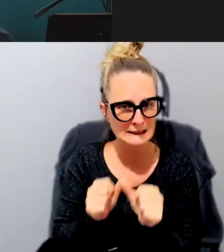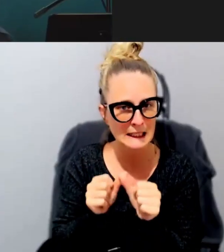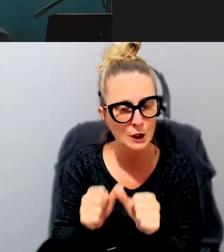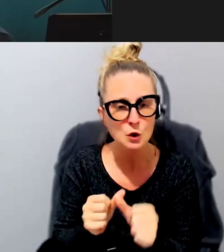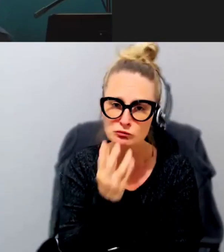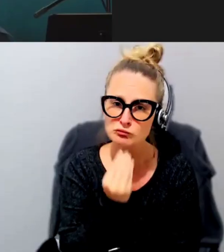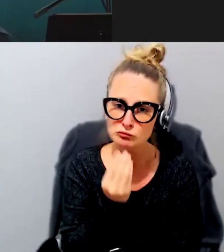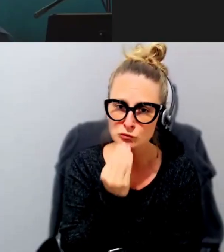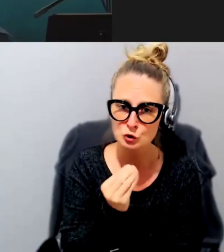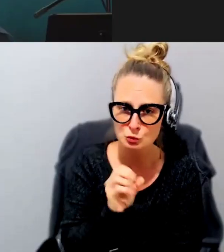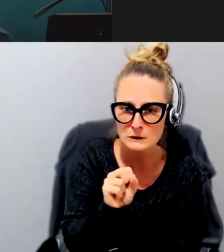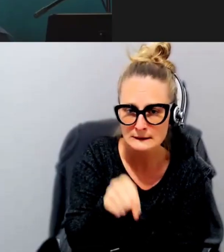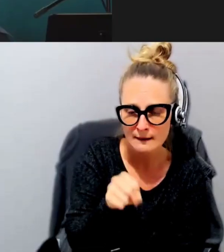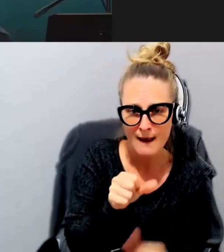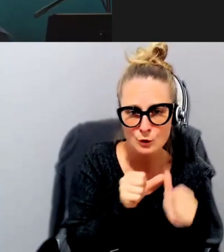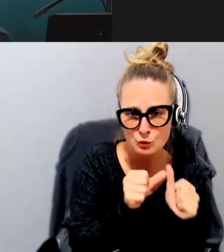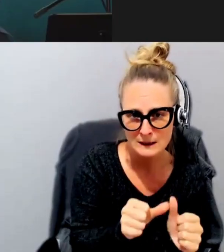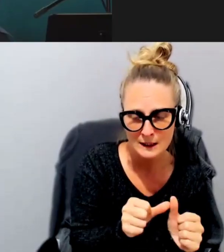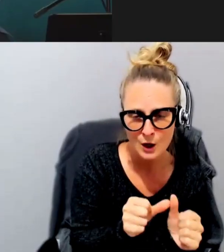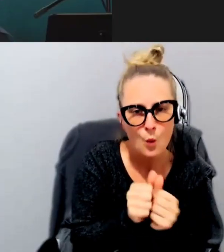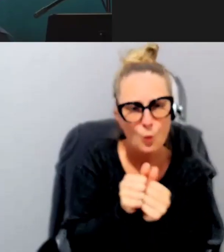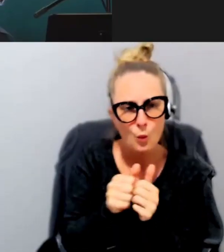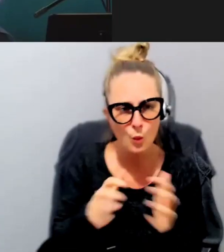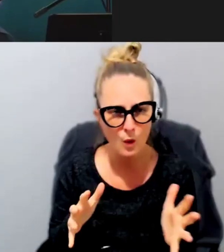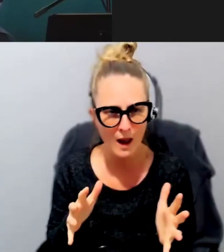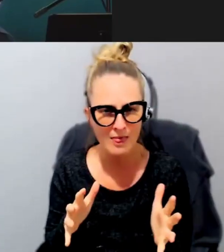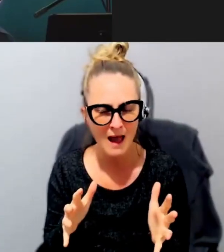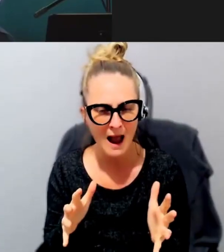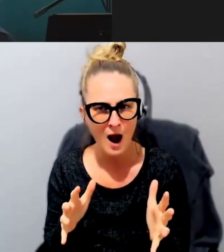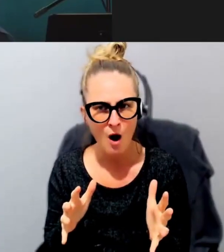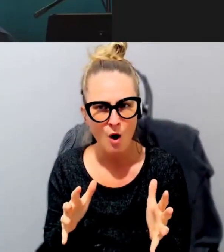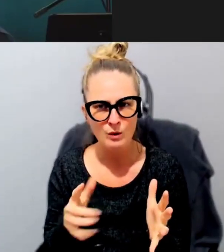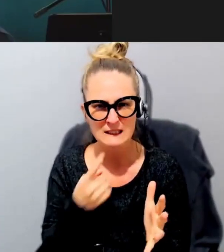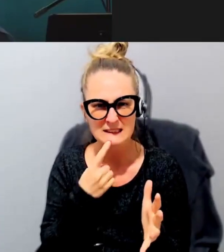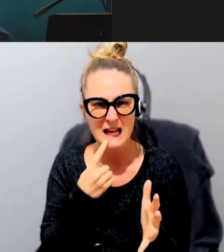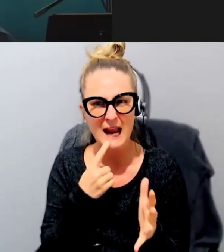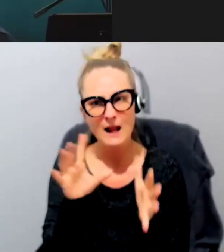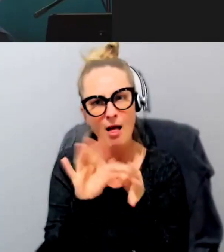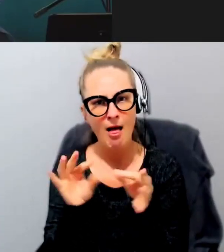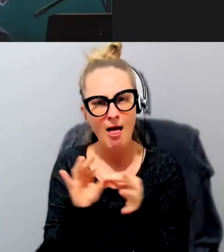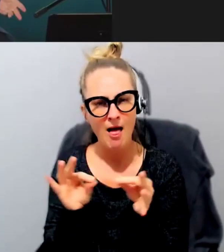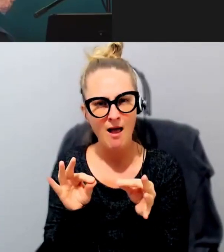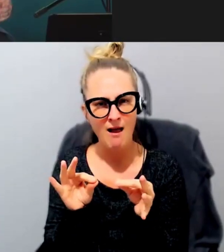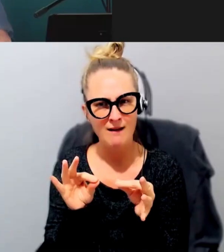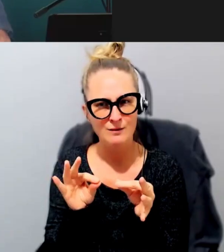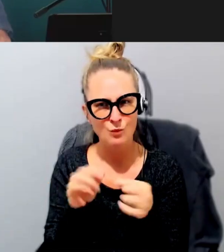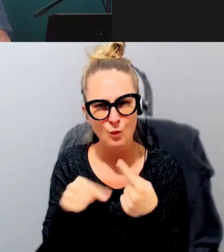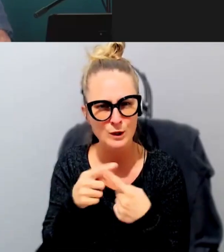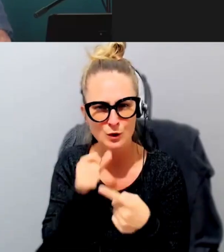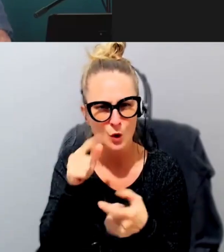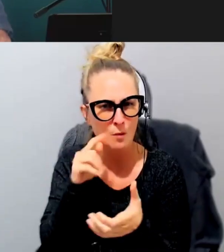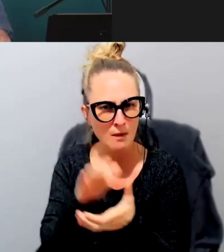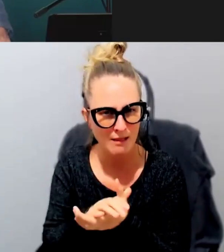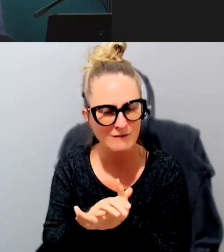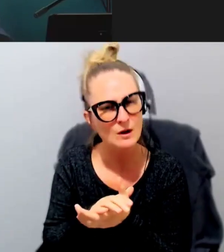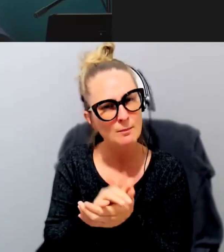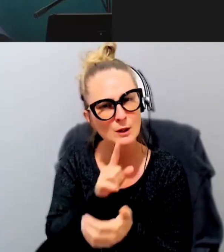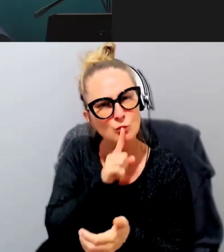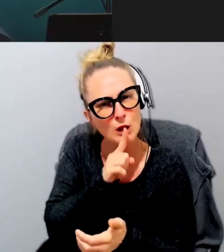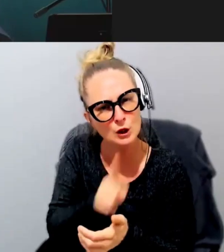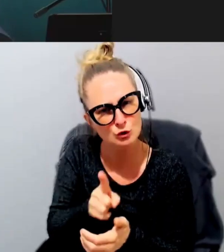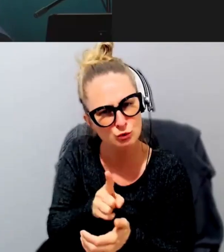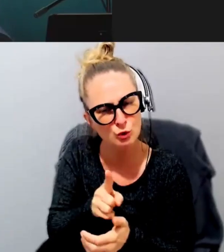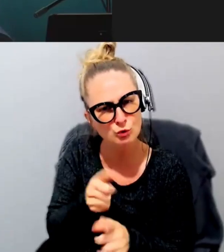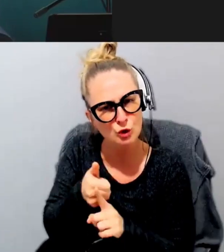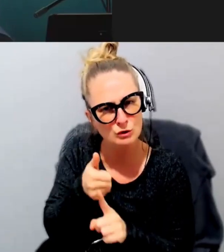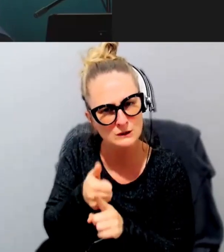Jewish without saying anything you don't believe and being authentic to what you do believe. So. You have a quotation